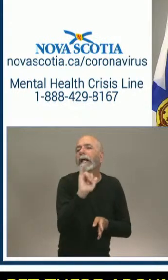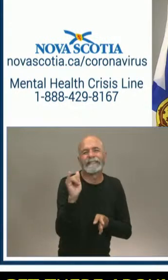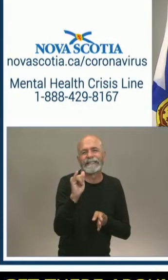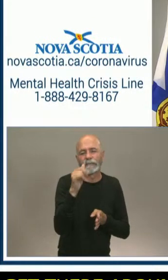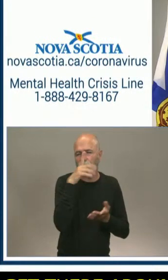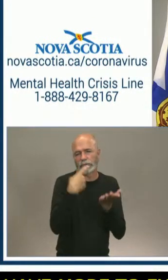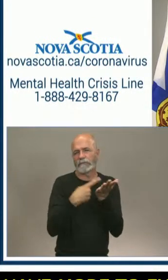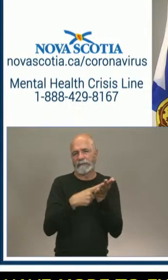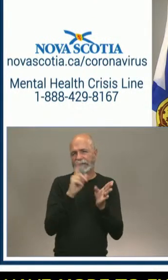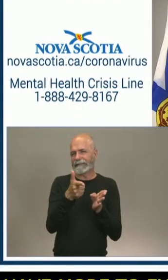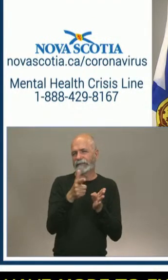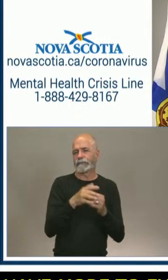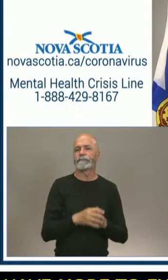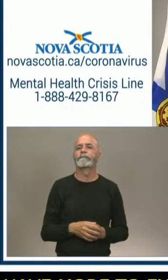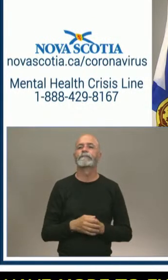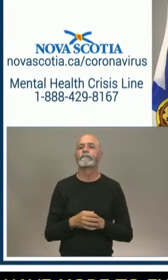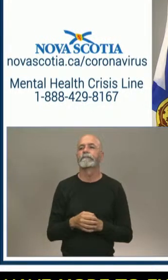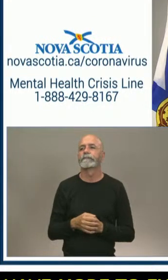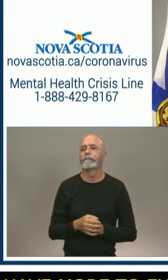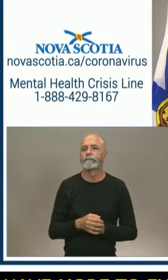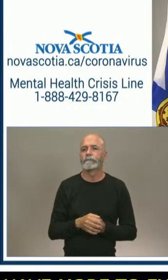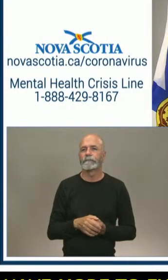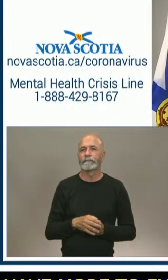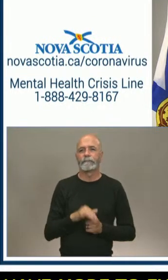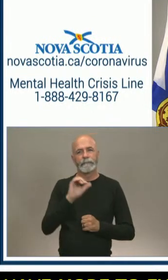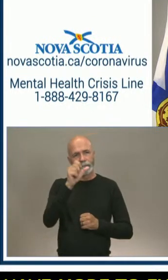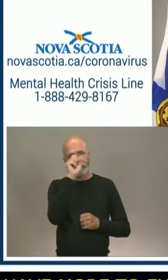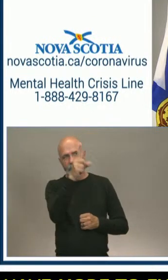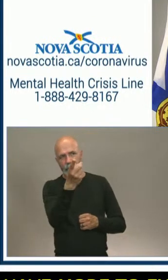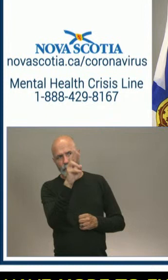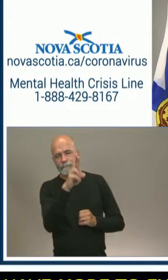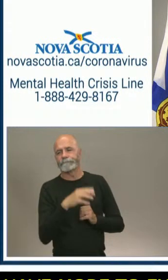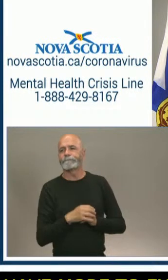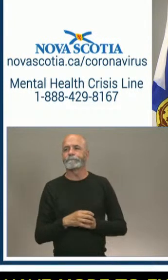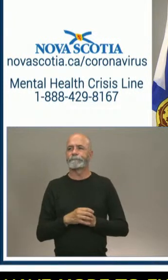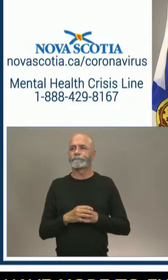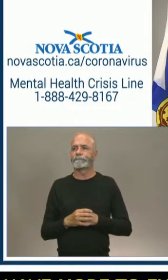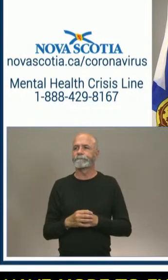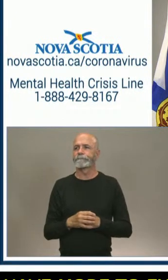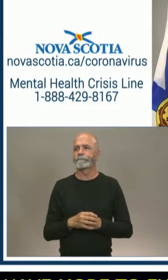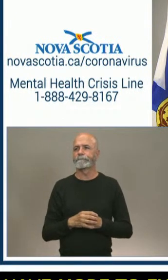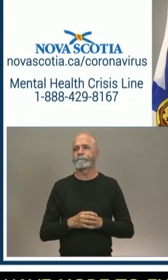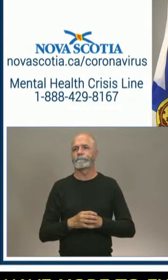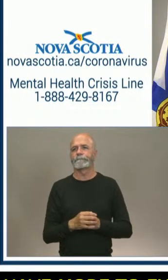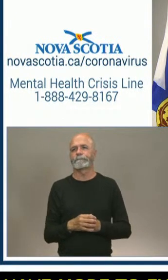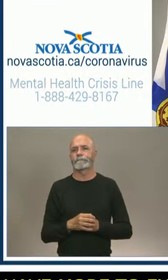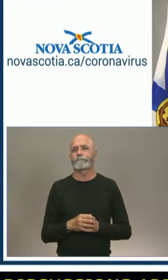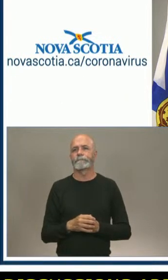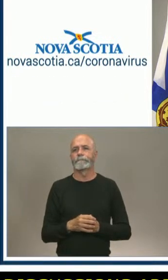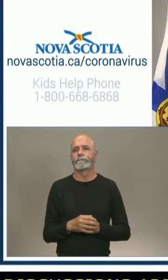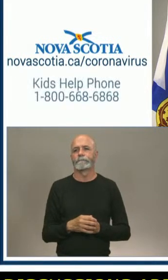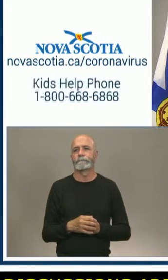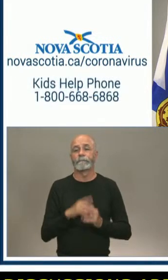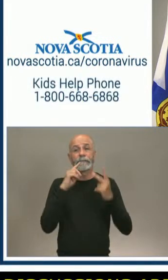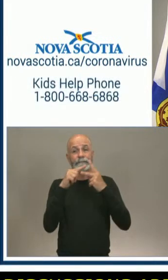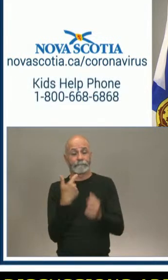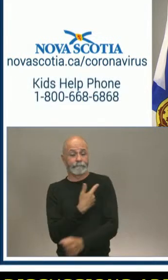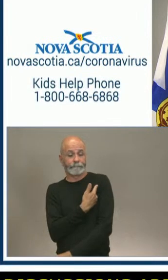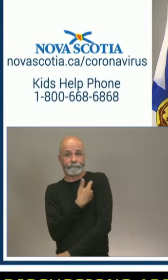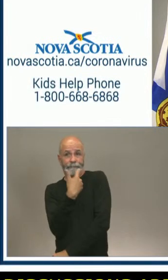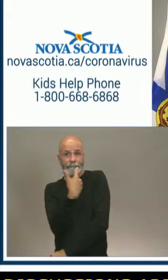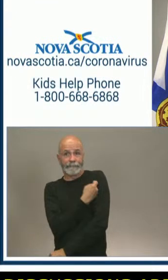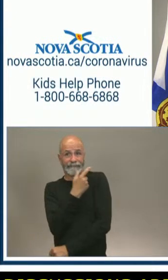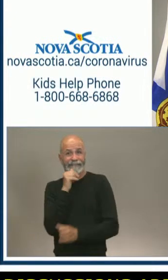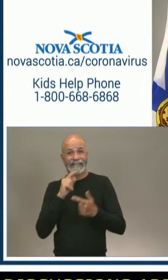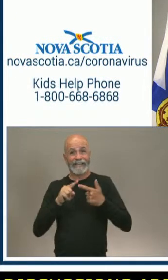Lindsay. Thank you. A question for Dr. Strang. On offering second doses to those who received AstraZeneca, I'm wondering